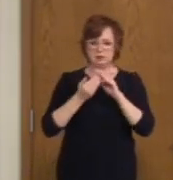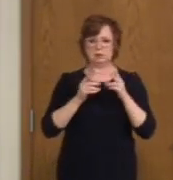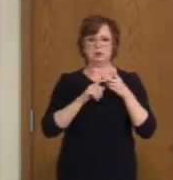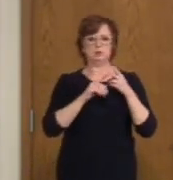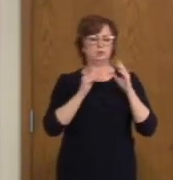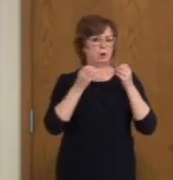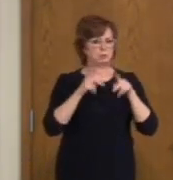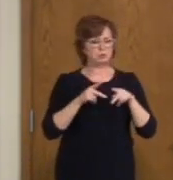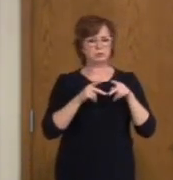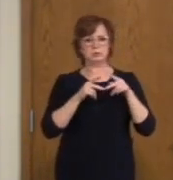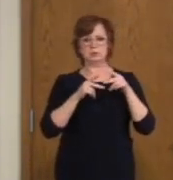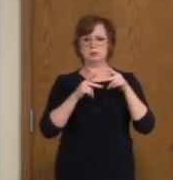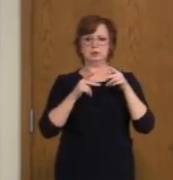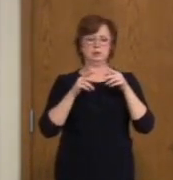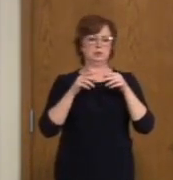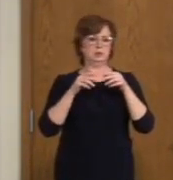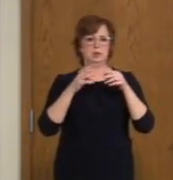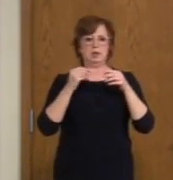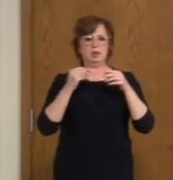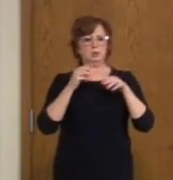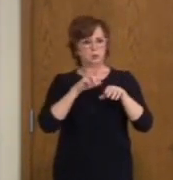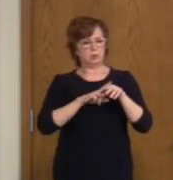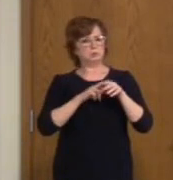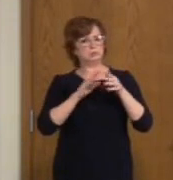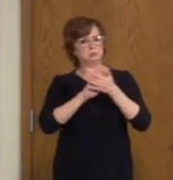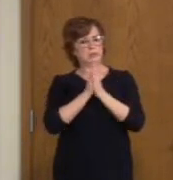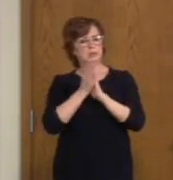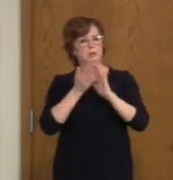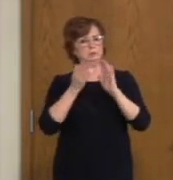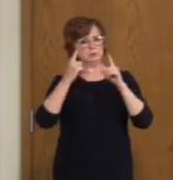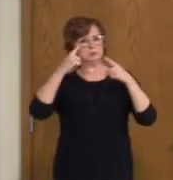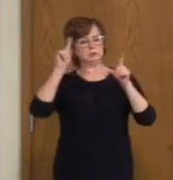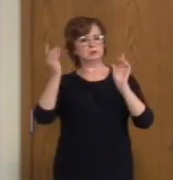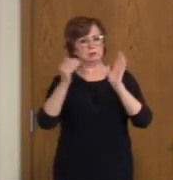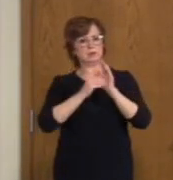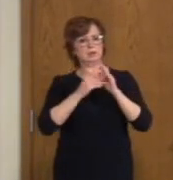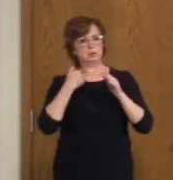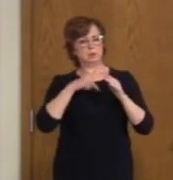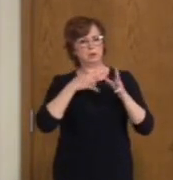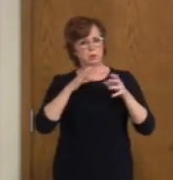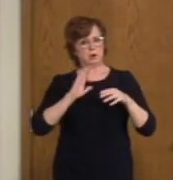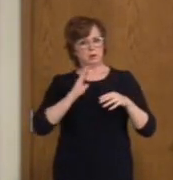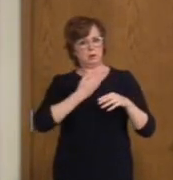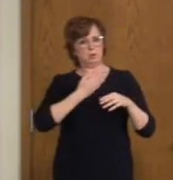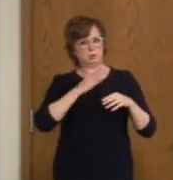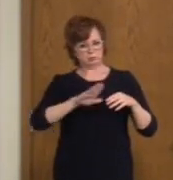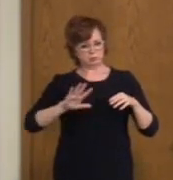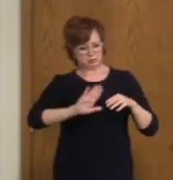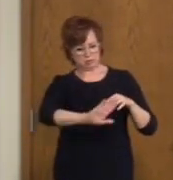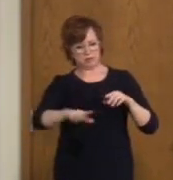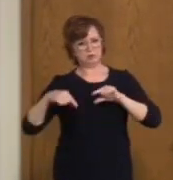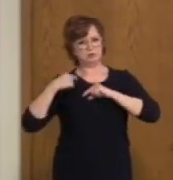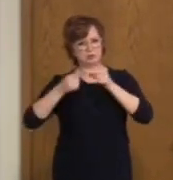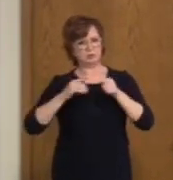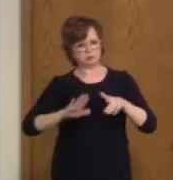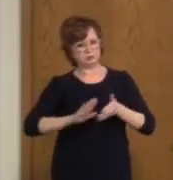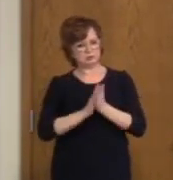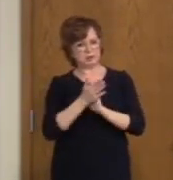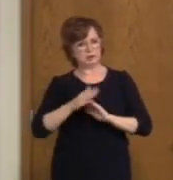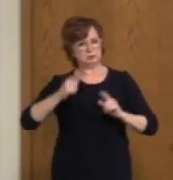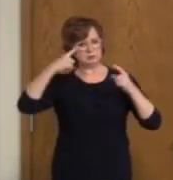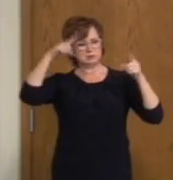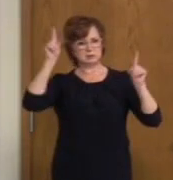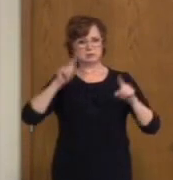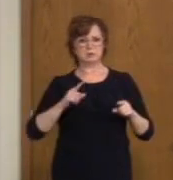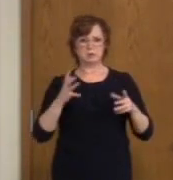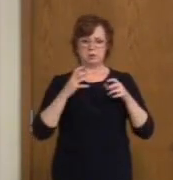population, and growing that chance for the next generation to be successful in this province as well. We're doing everything we can to keep people safe